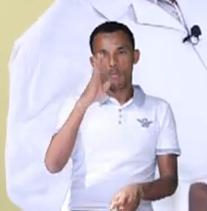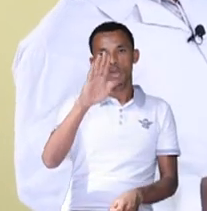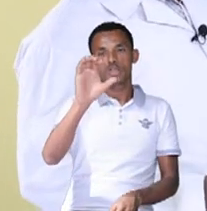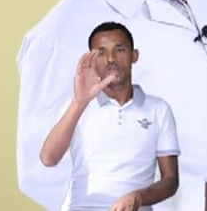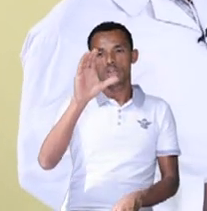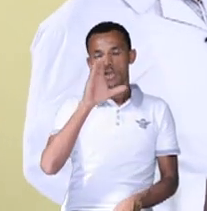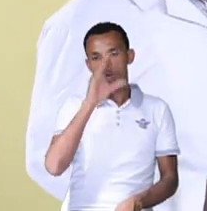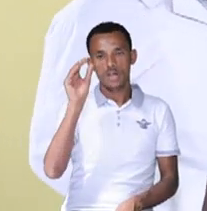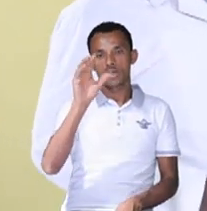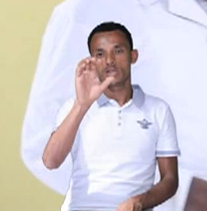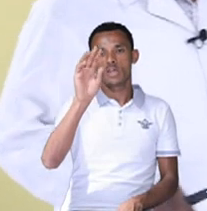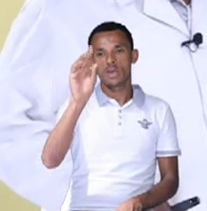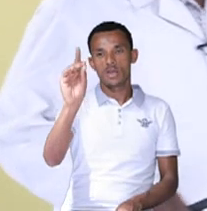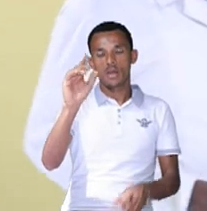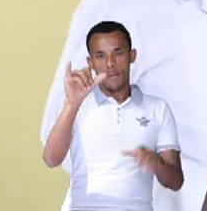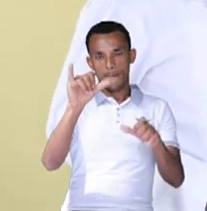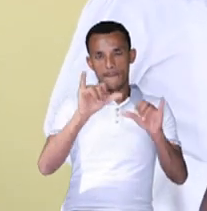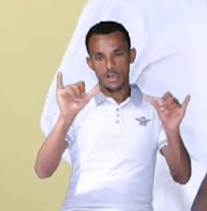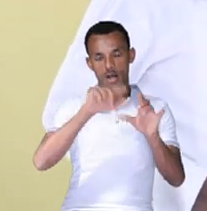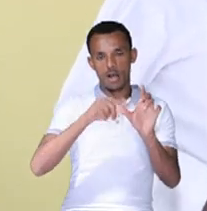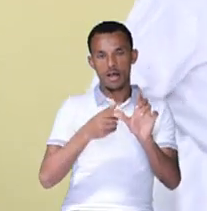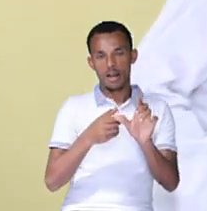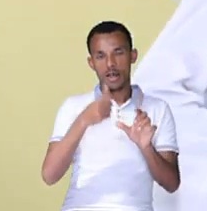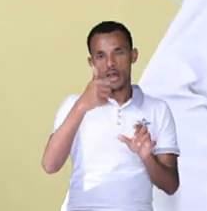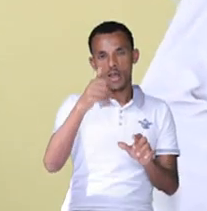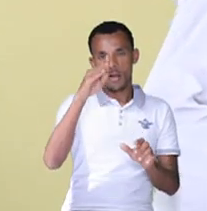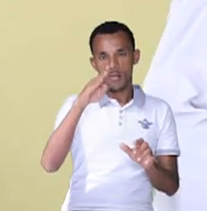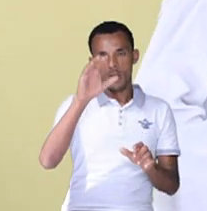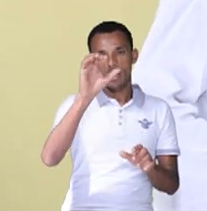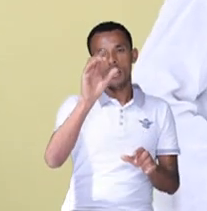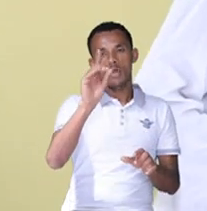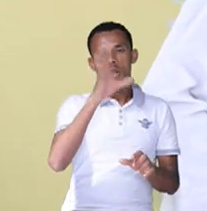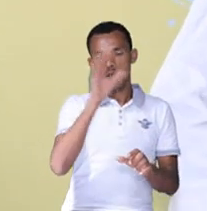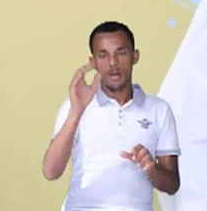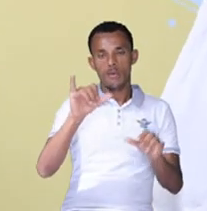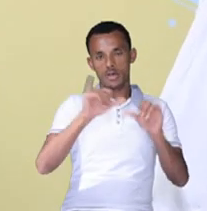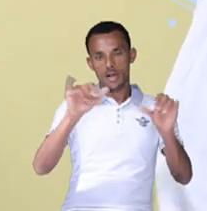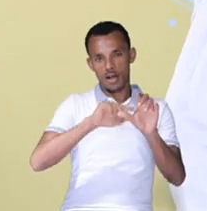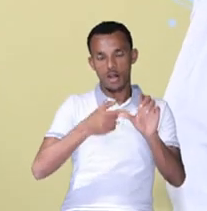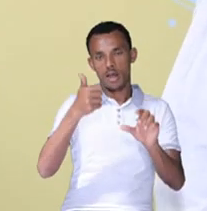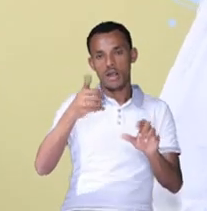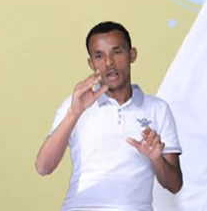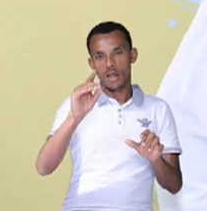BC, CD, and AD measure angle ABD and measure angle ADB,